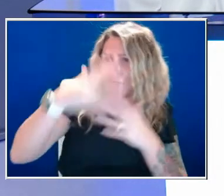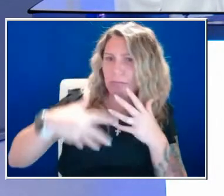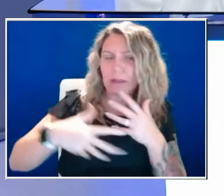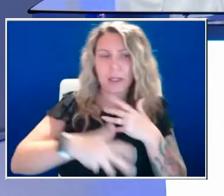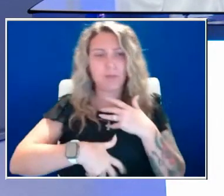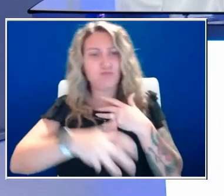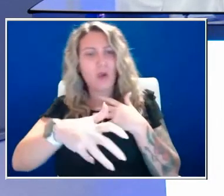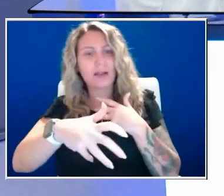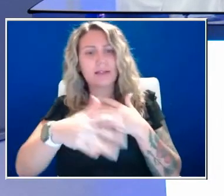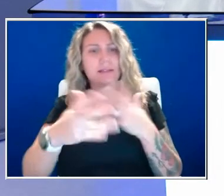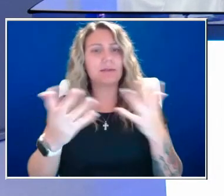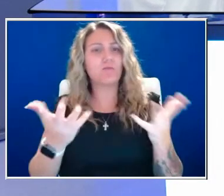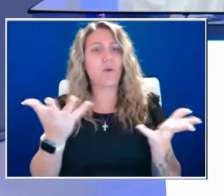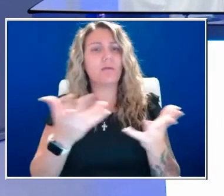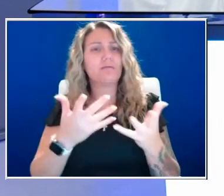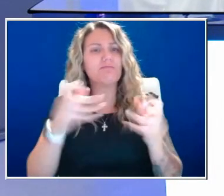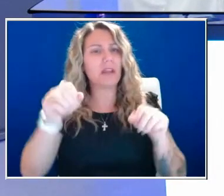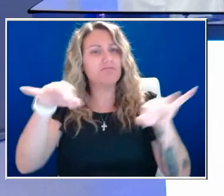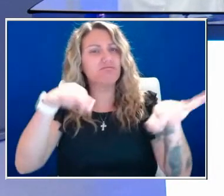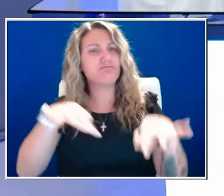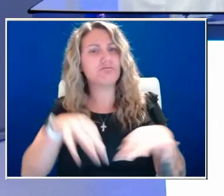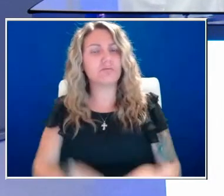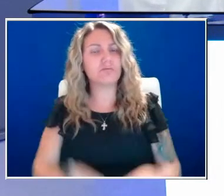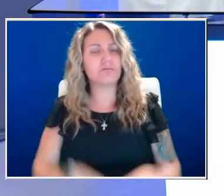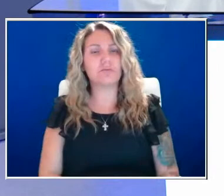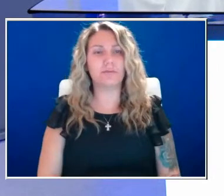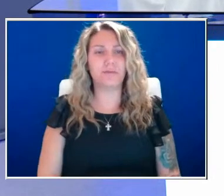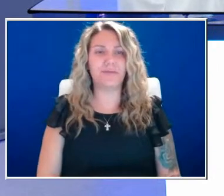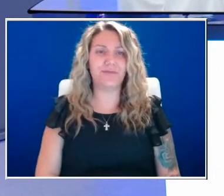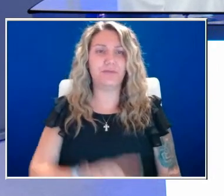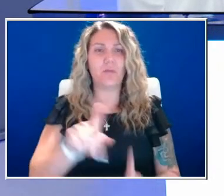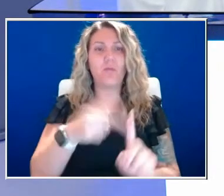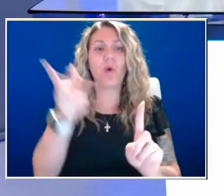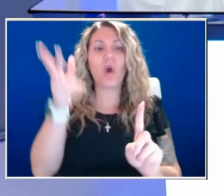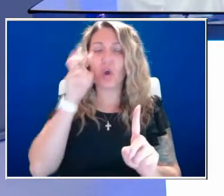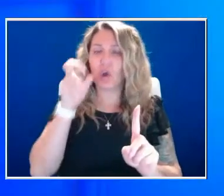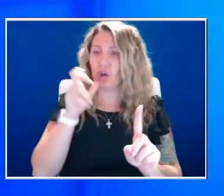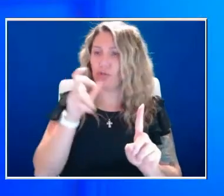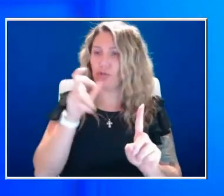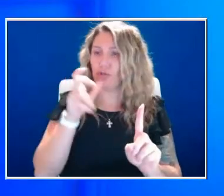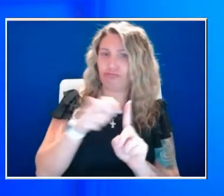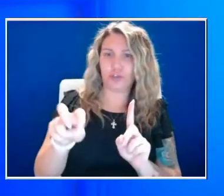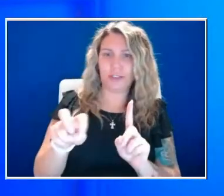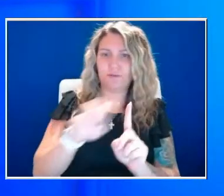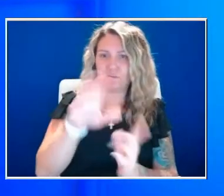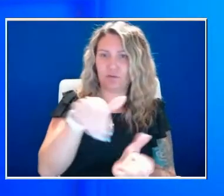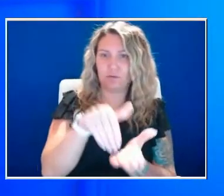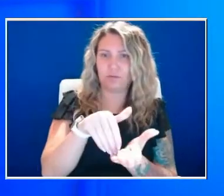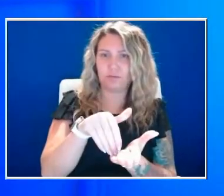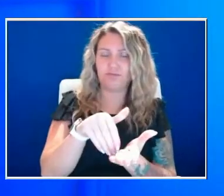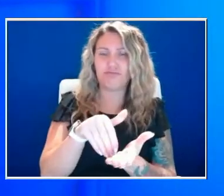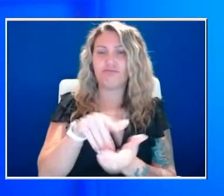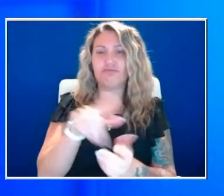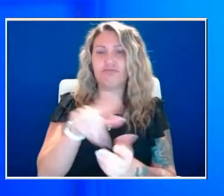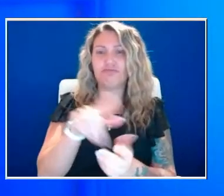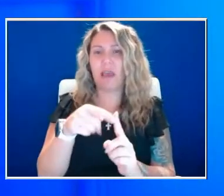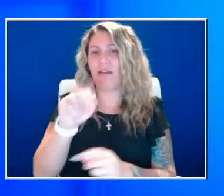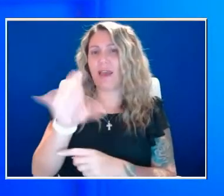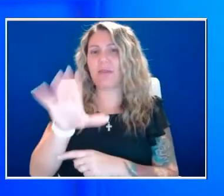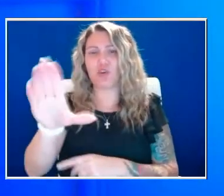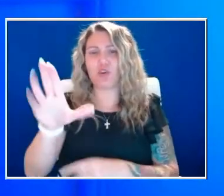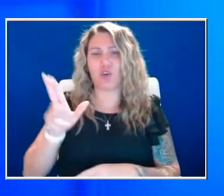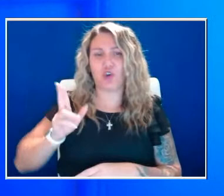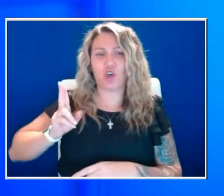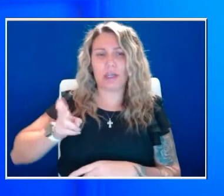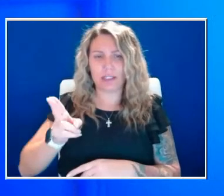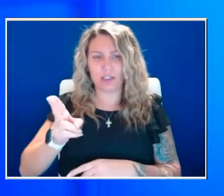case. Yeah, when I heard from our transfer center about Amy and a little about her history, I started looking at